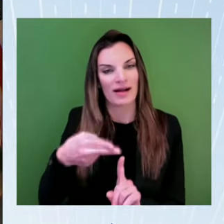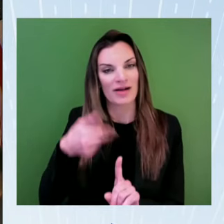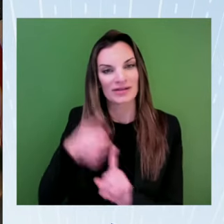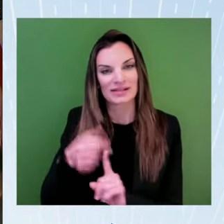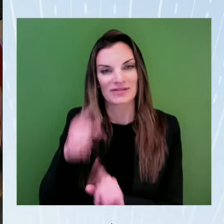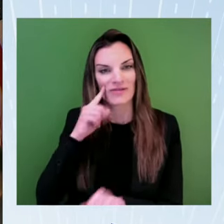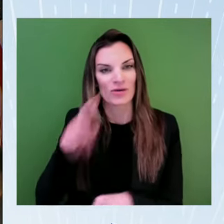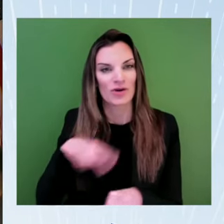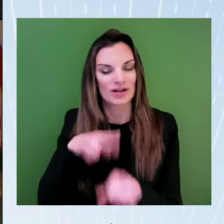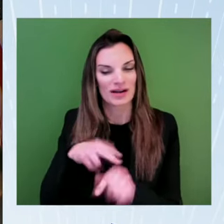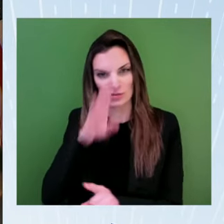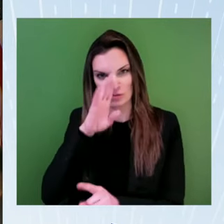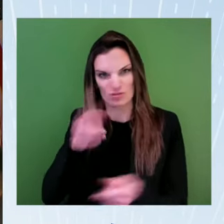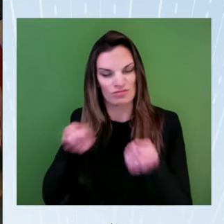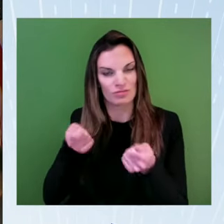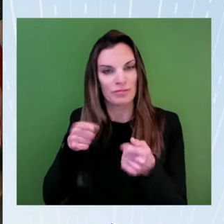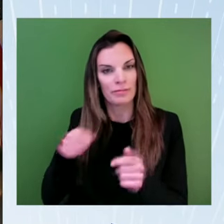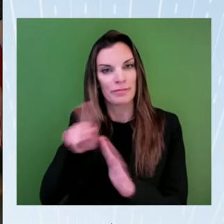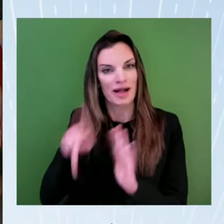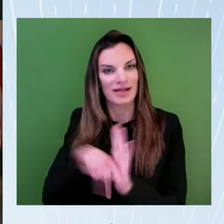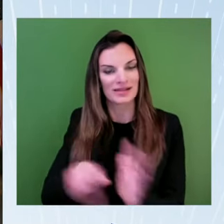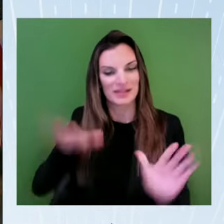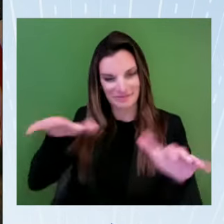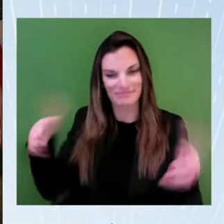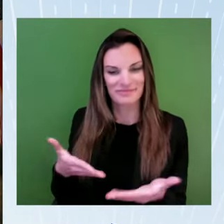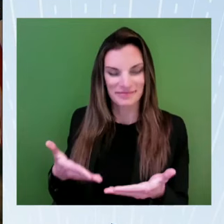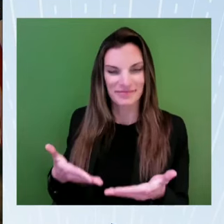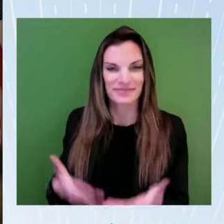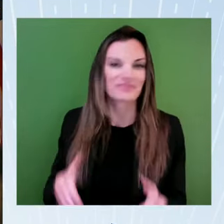Control Policy, Dr. Rahul Gupta.